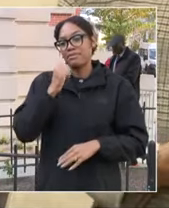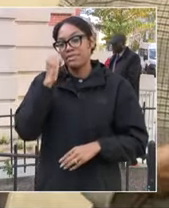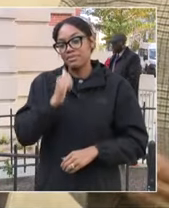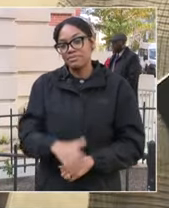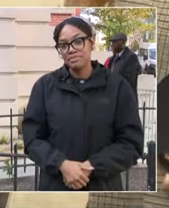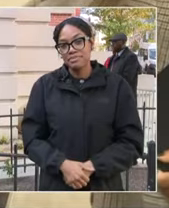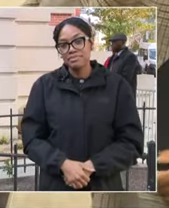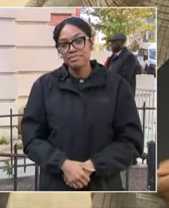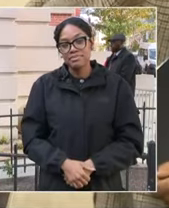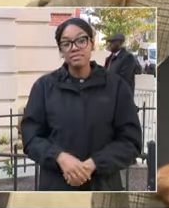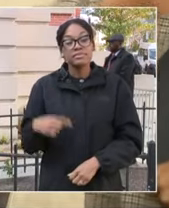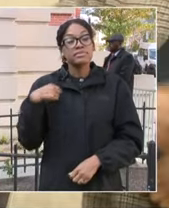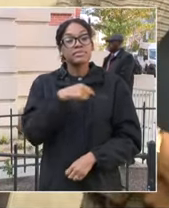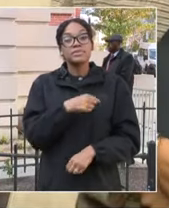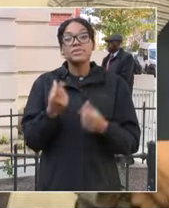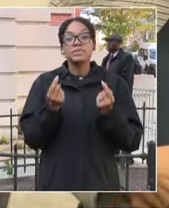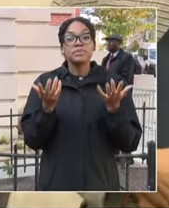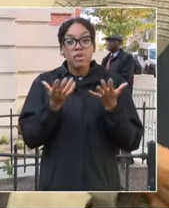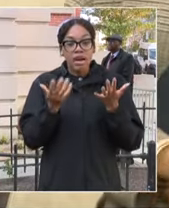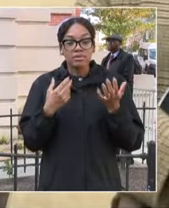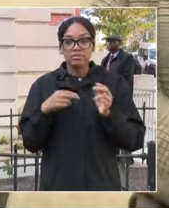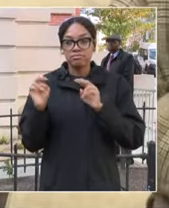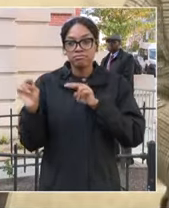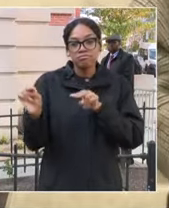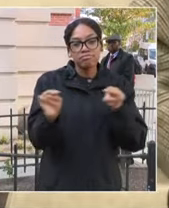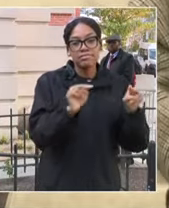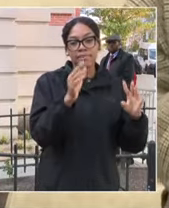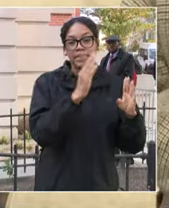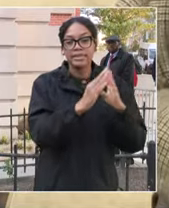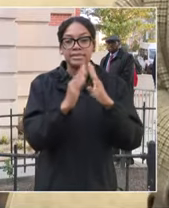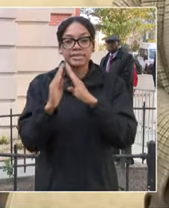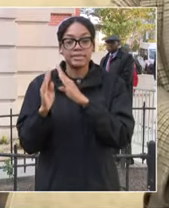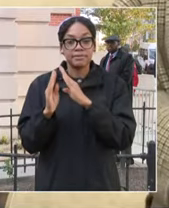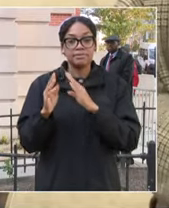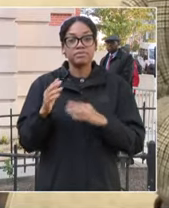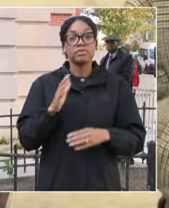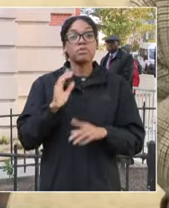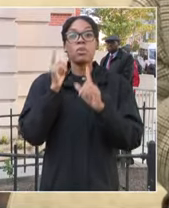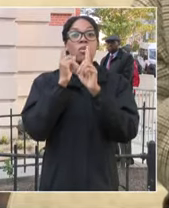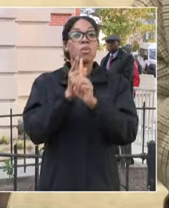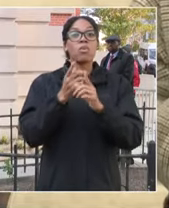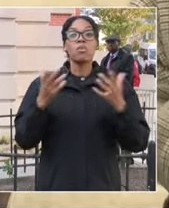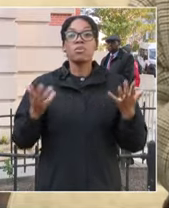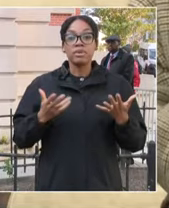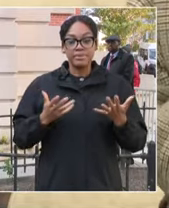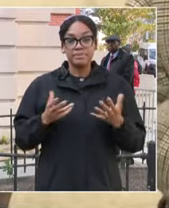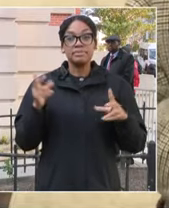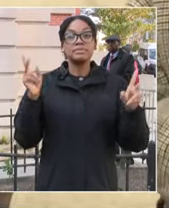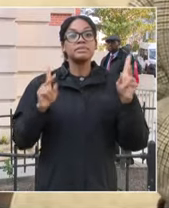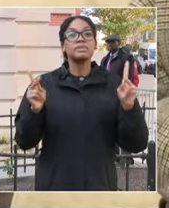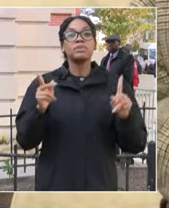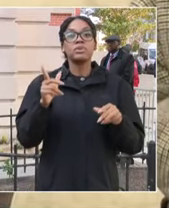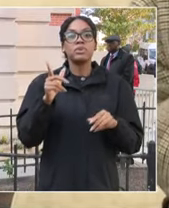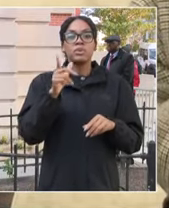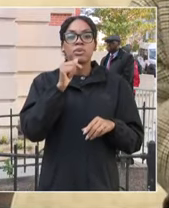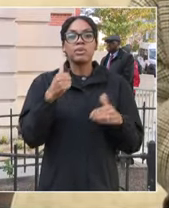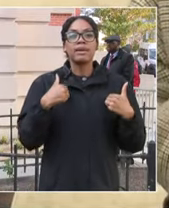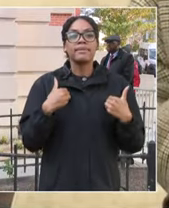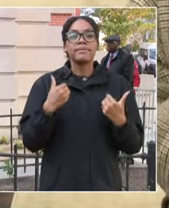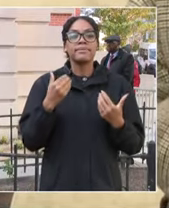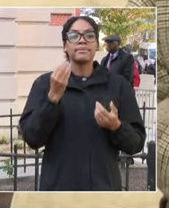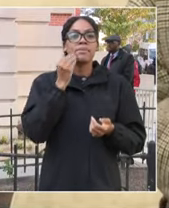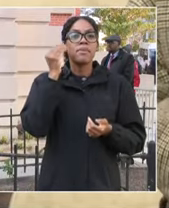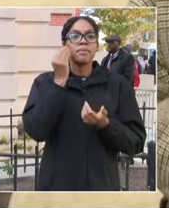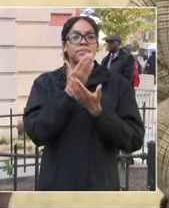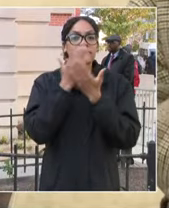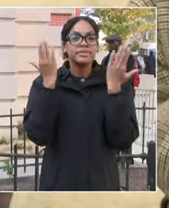We're the eyes and the ears of the city. Our goal is to get people inside to shelters where there's